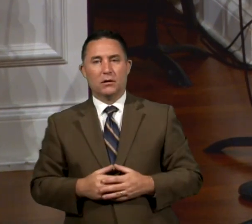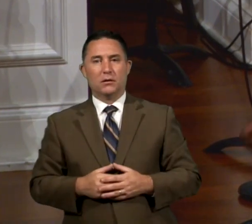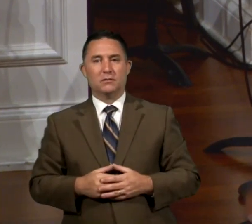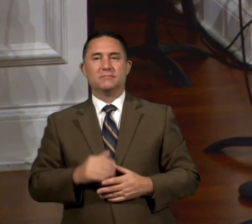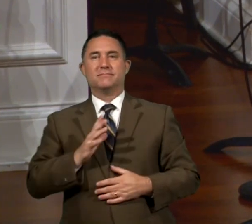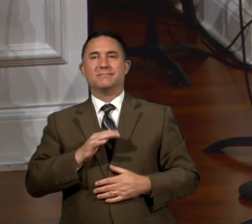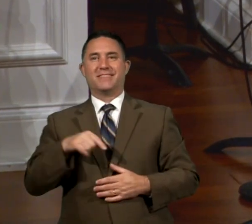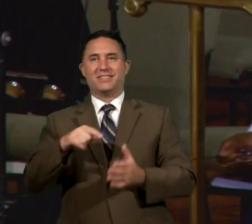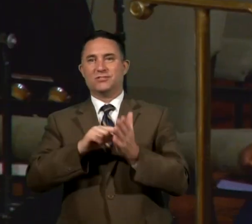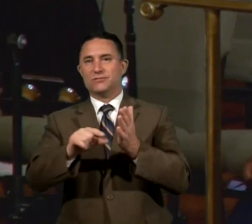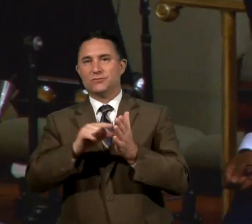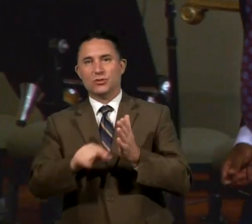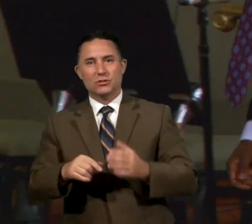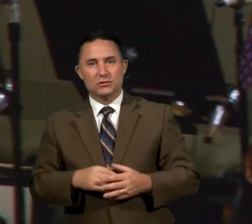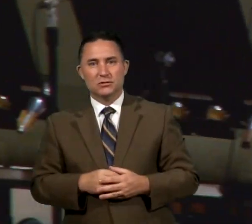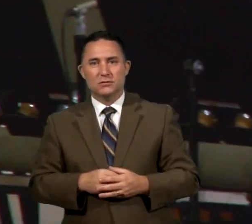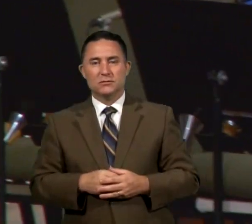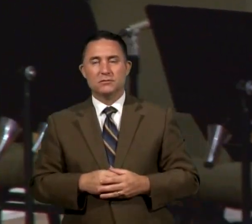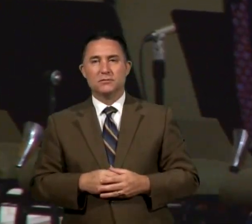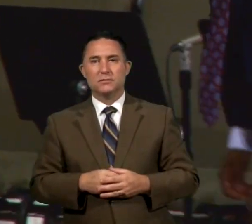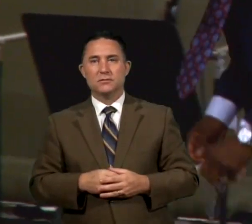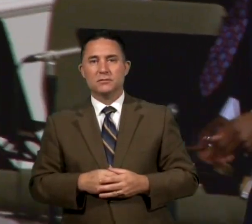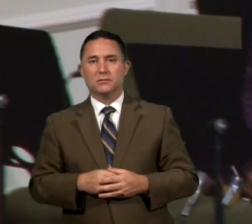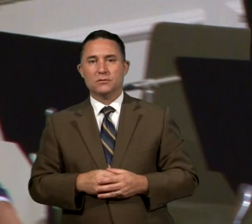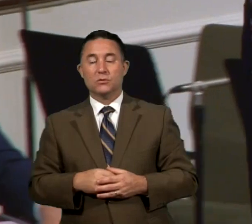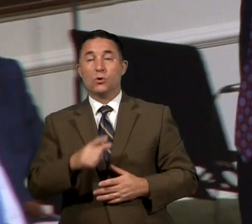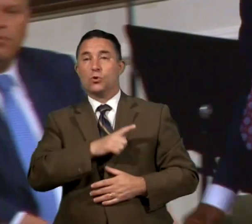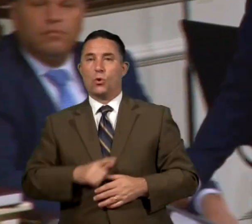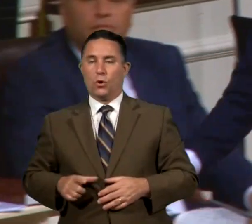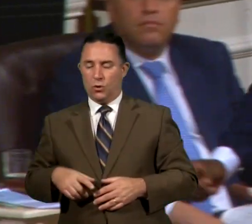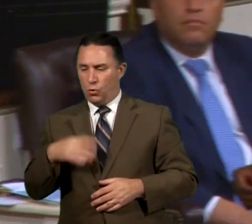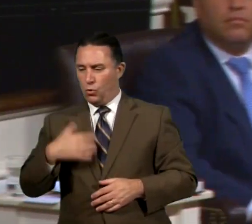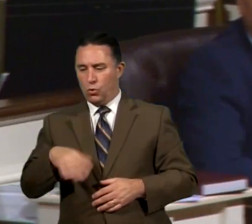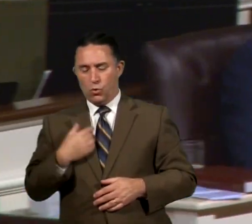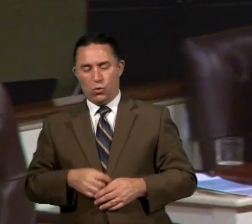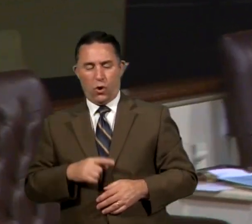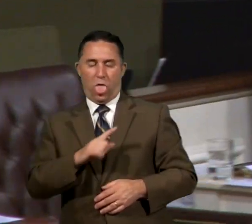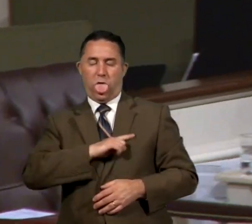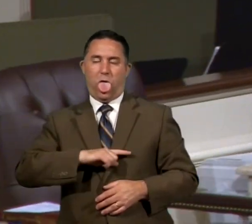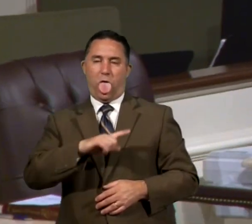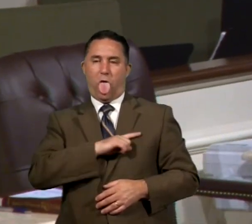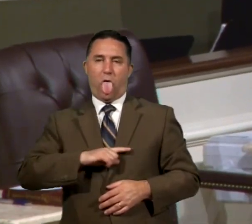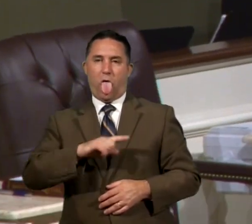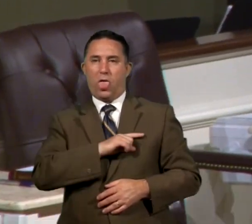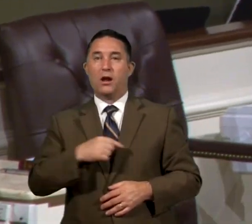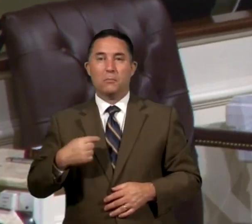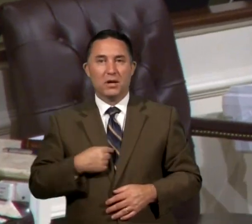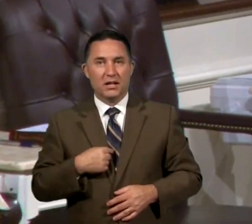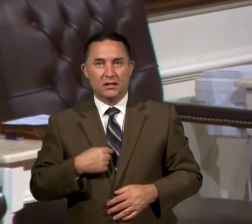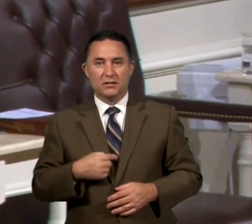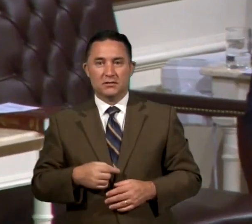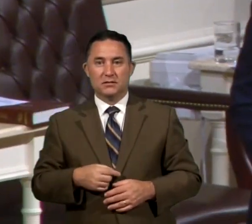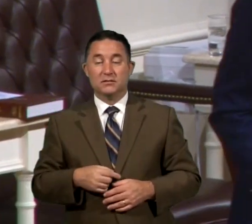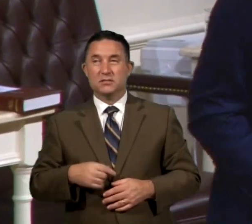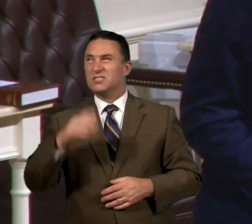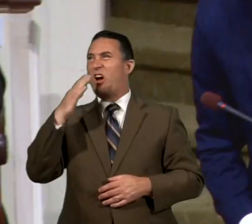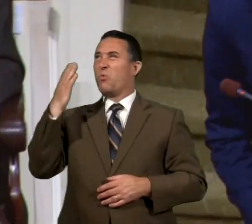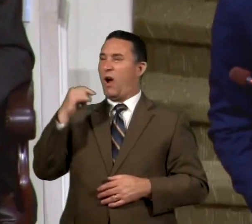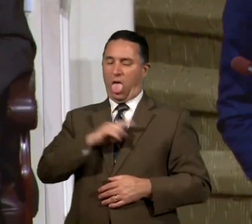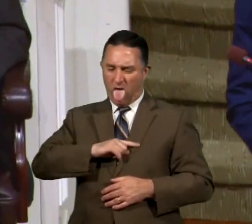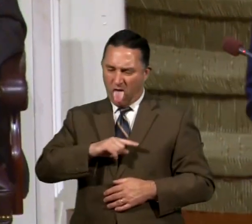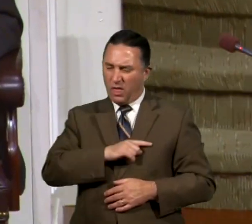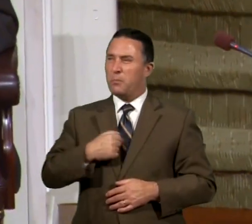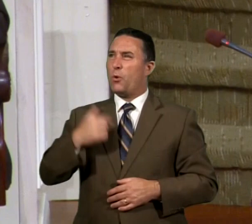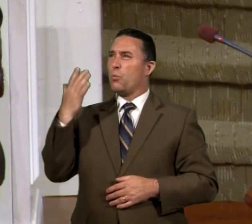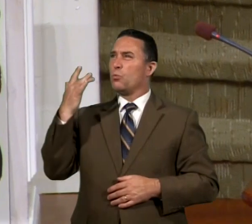Yes. I love this text, y'all. Yes. The Lord wore me out with this text. I'm trying to tell you. I said, God, why are you doing this to